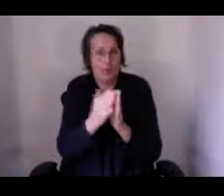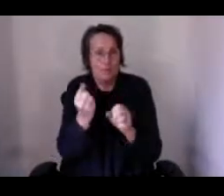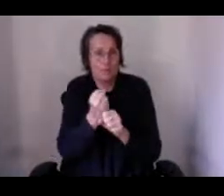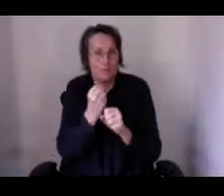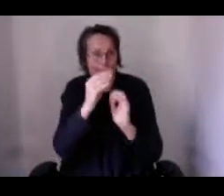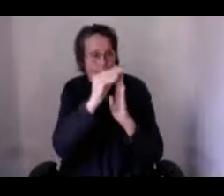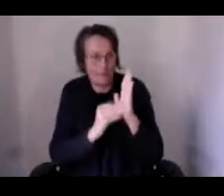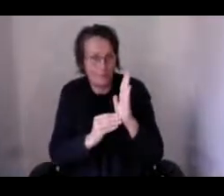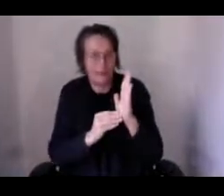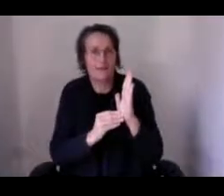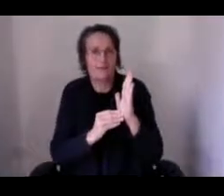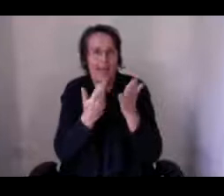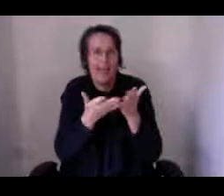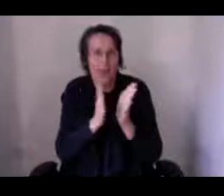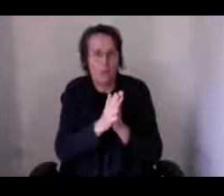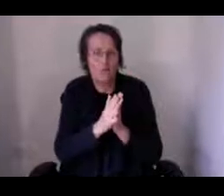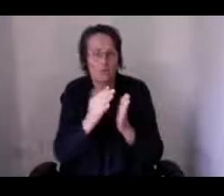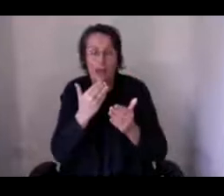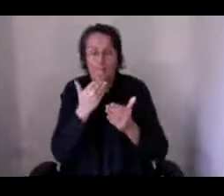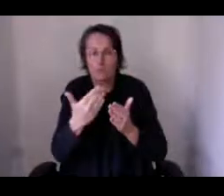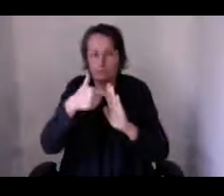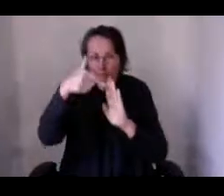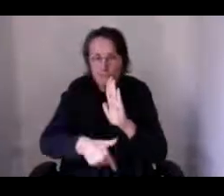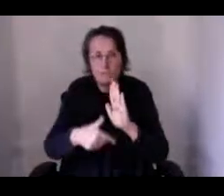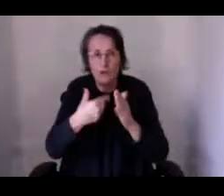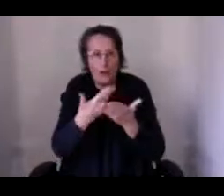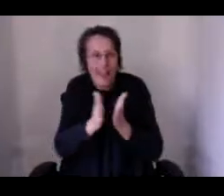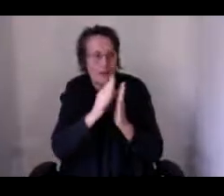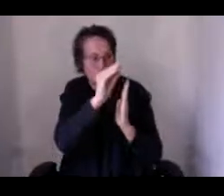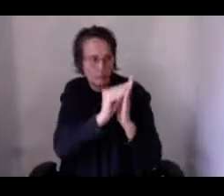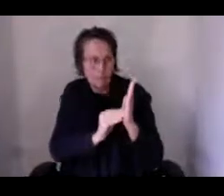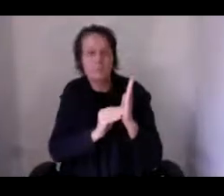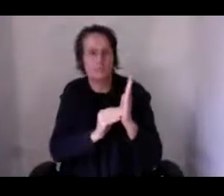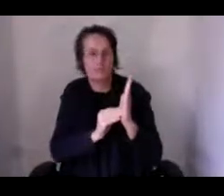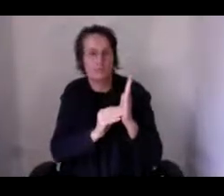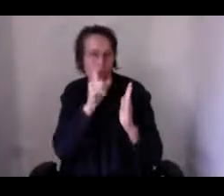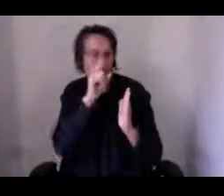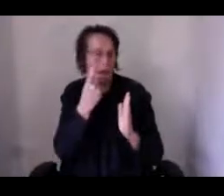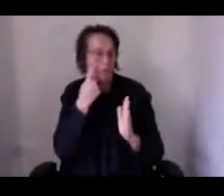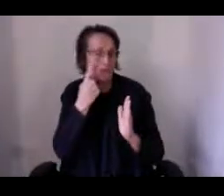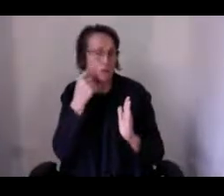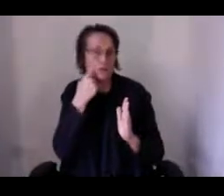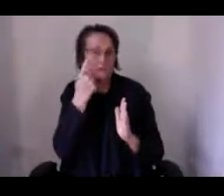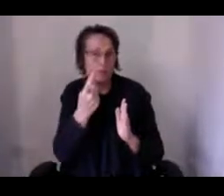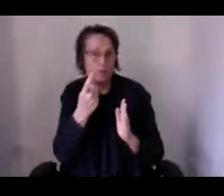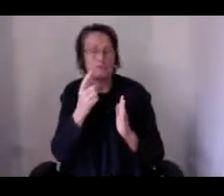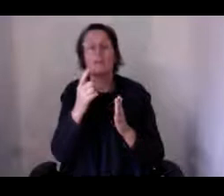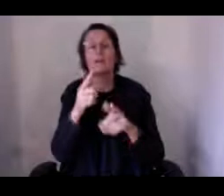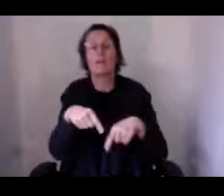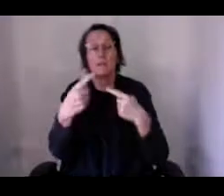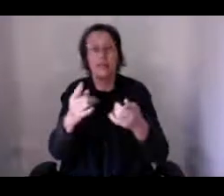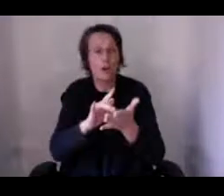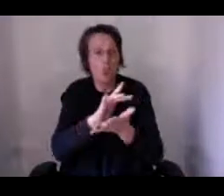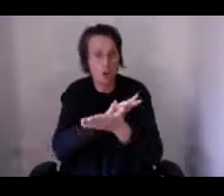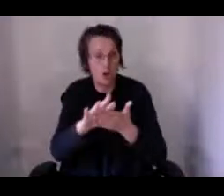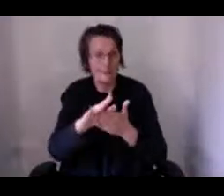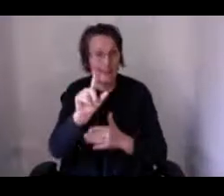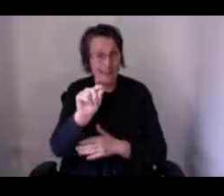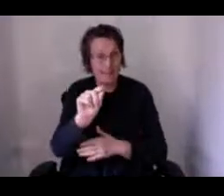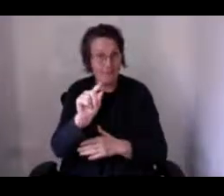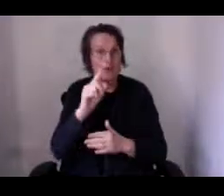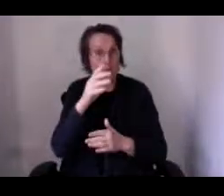detail on how to apply. So you might be interested in attending that one. On Thursday at 11 o'clock, there will be a webinar